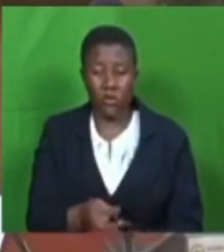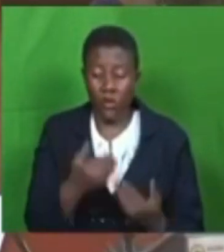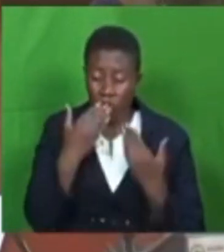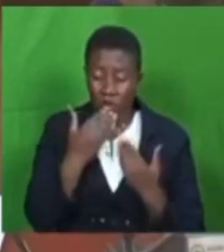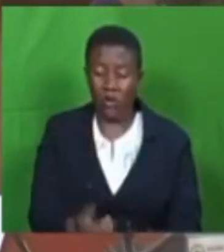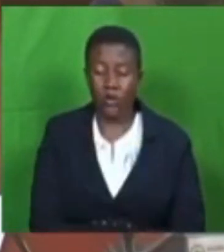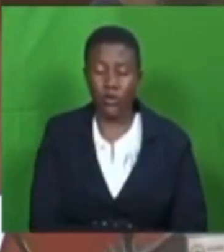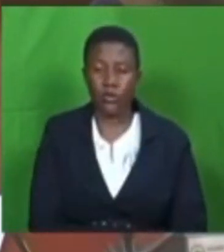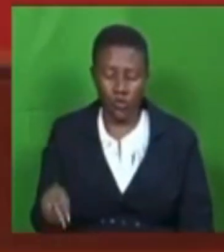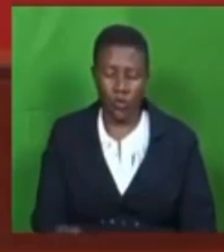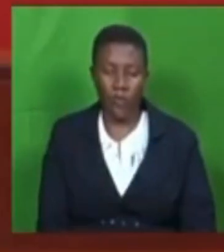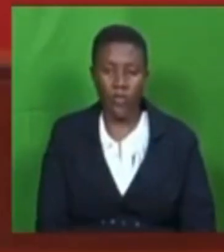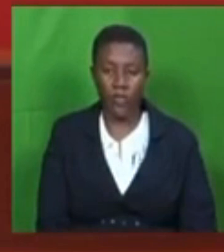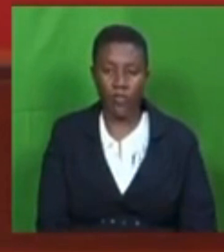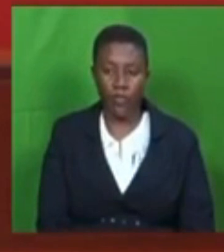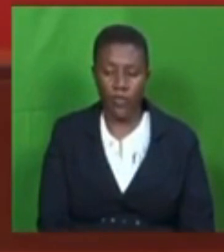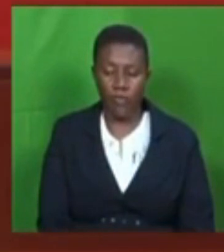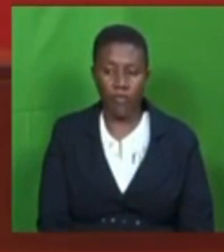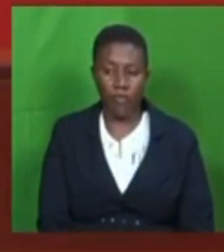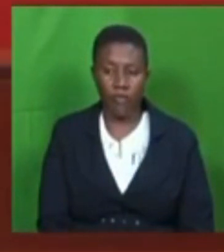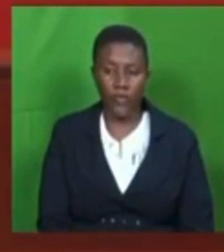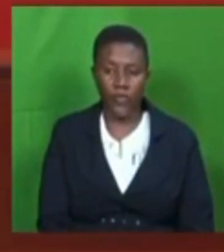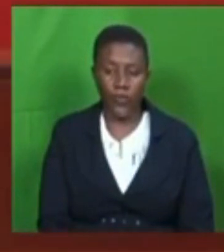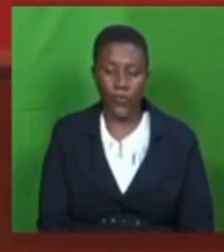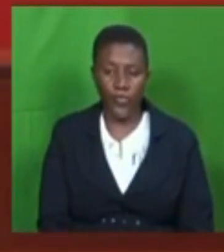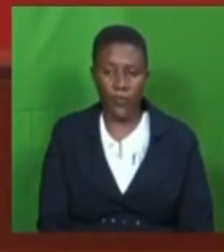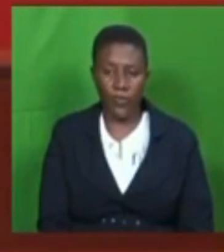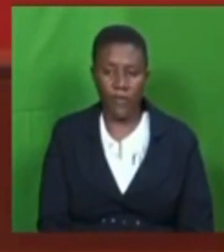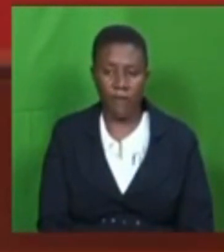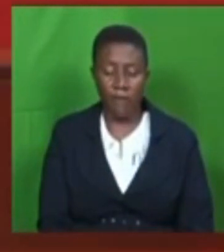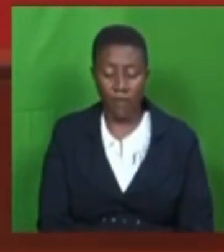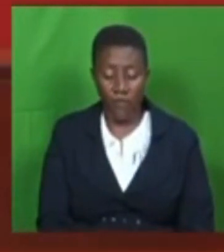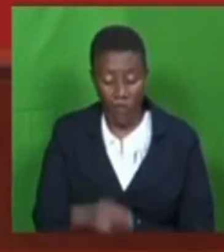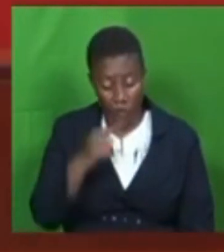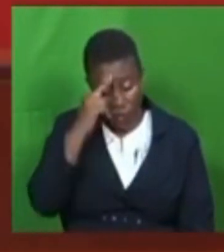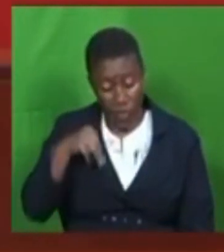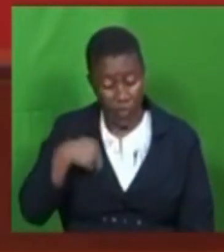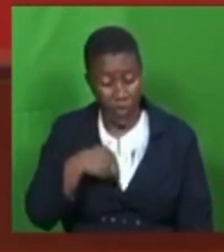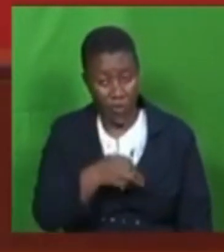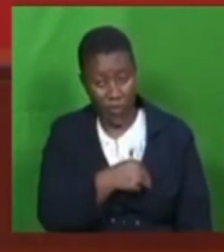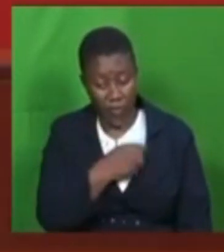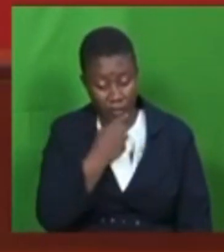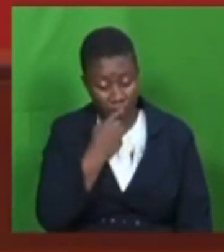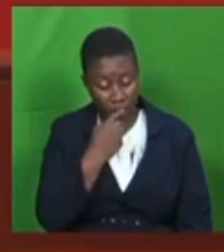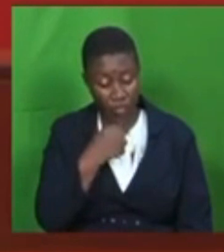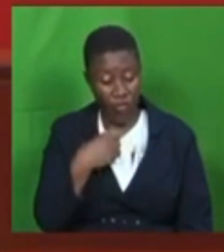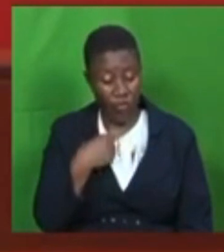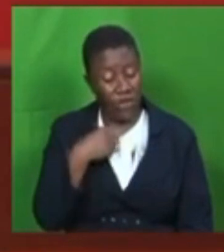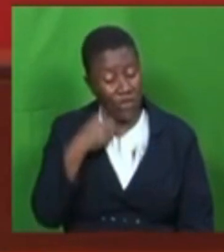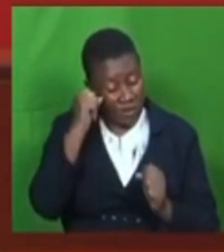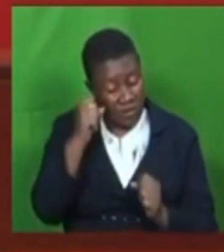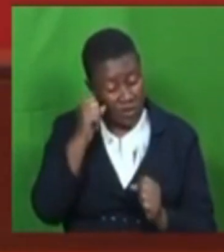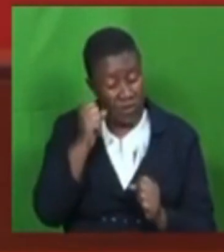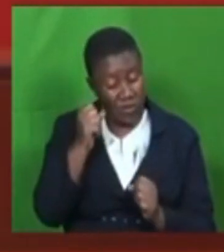Speaker. Honorable members, I have taken note of the contribution of